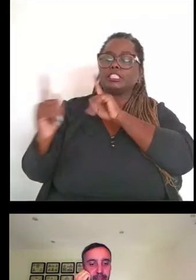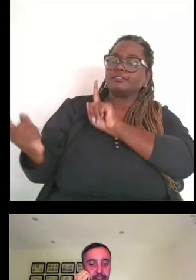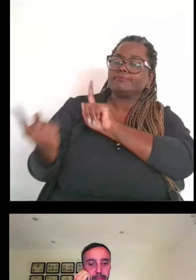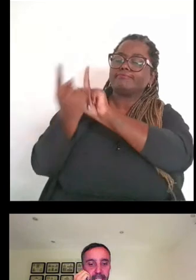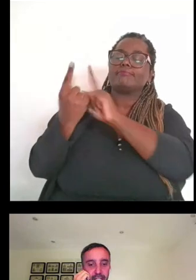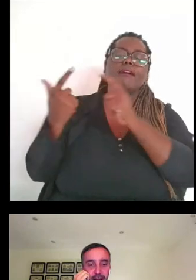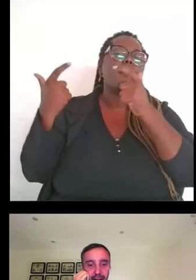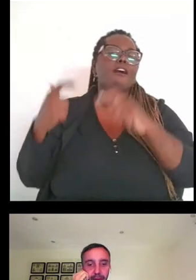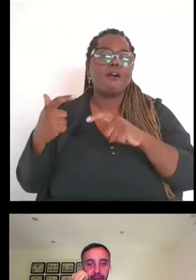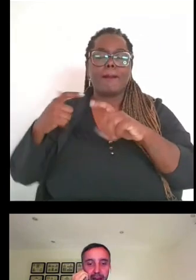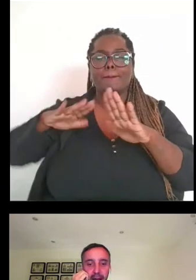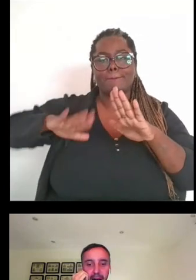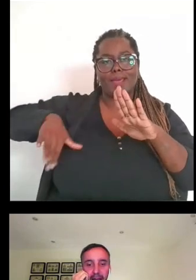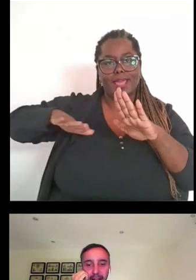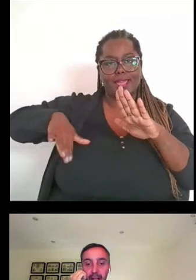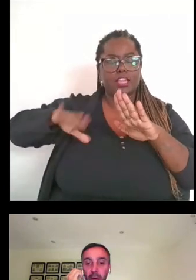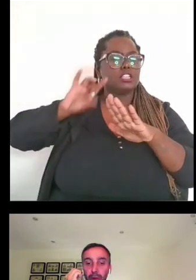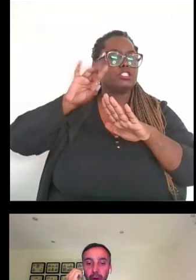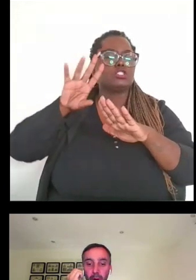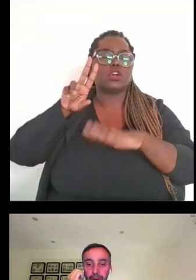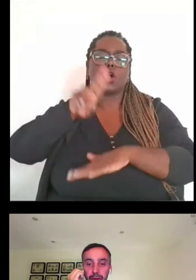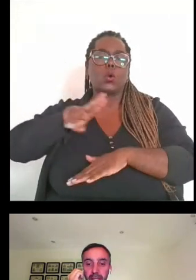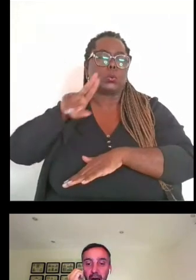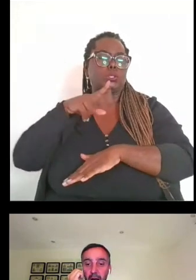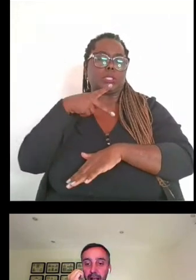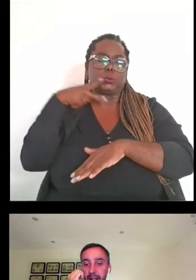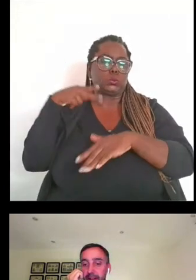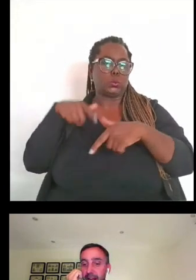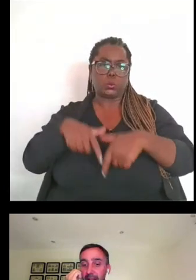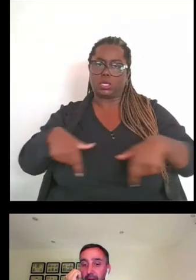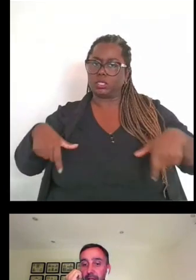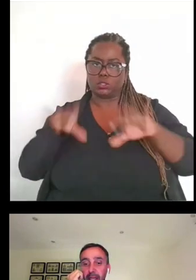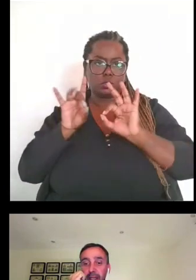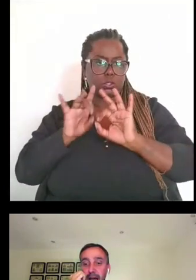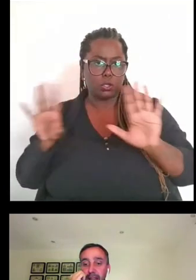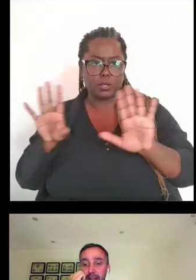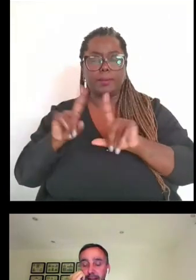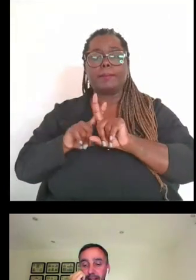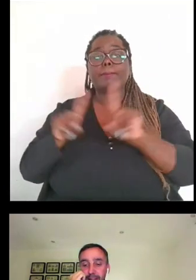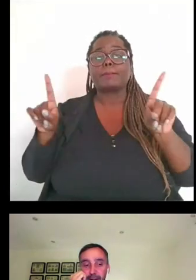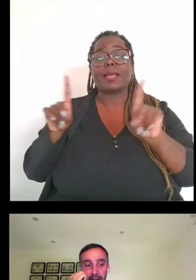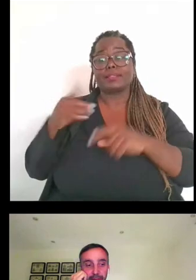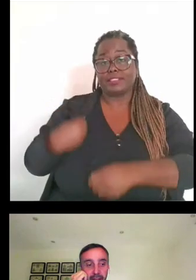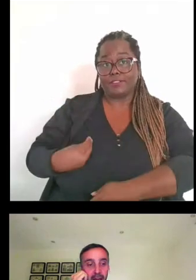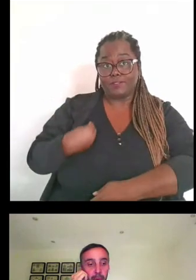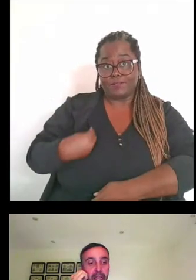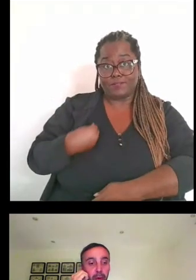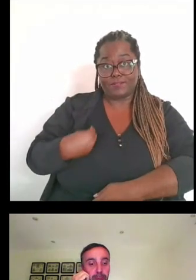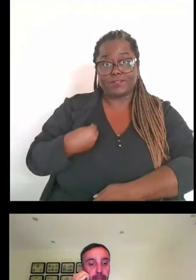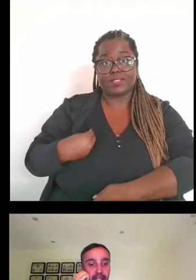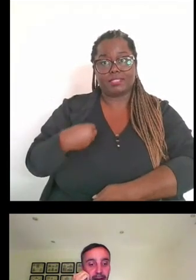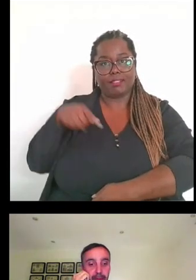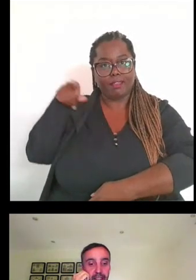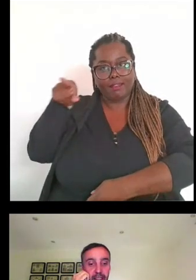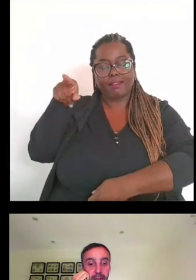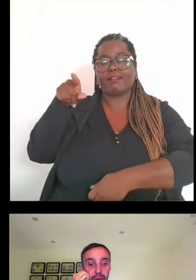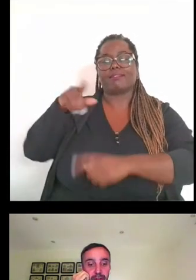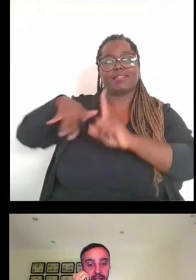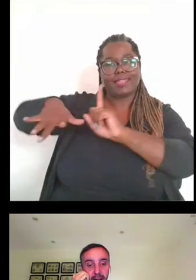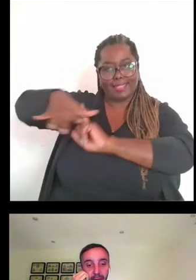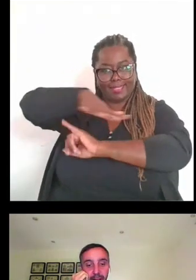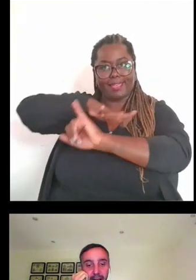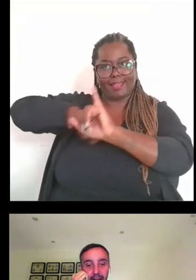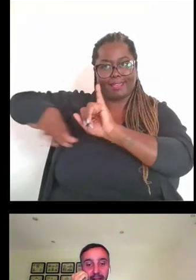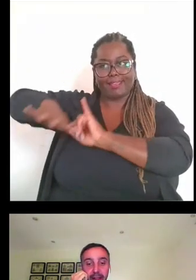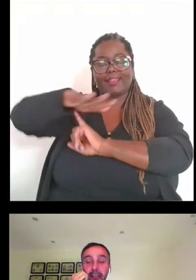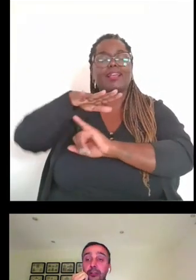erotic Escapist Beach life on Fire Island was also the architect's undoing in 1965 when he was picked up in the